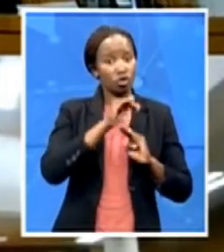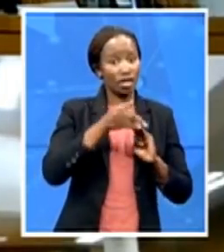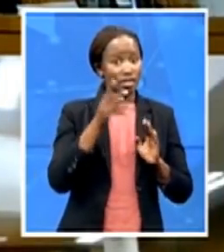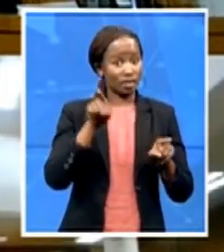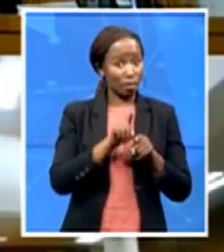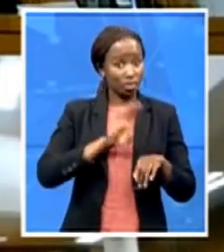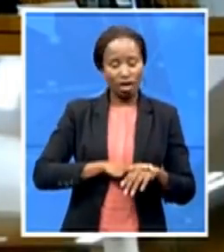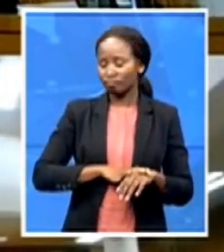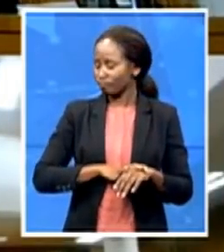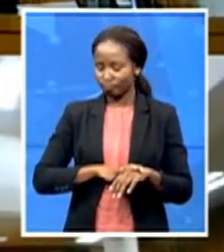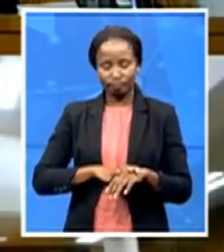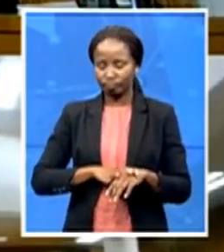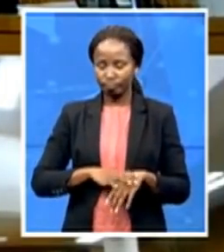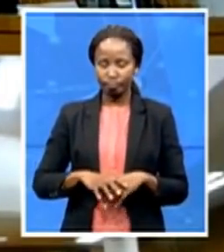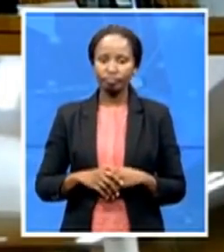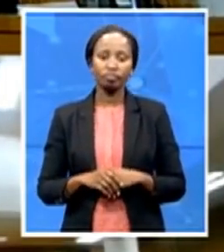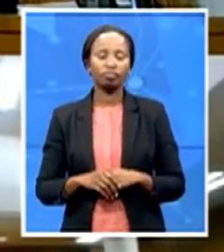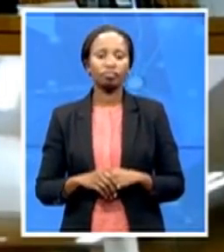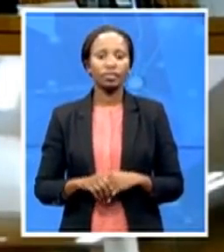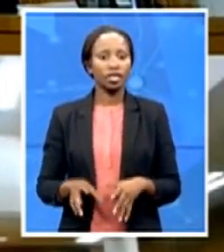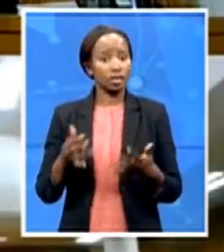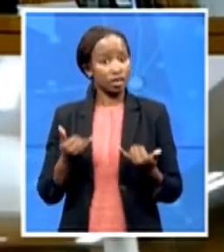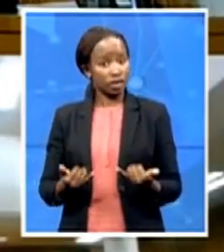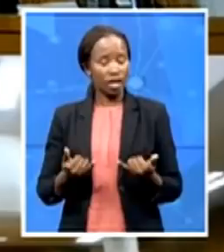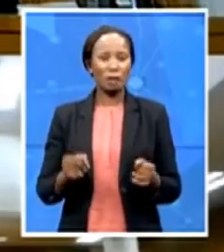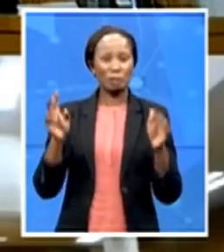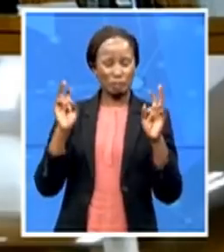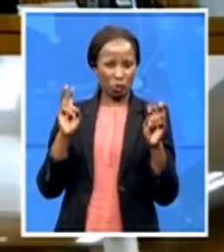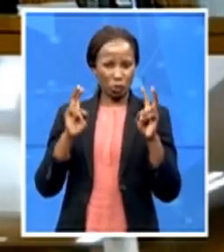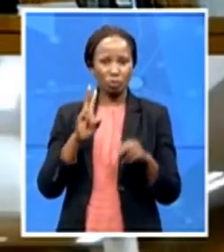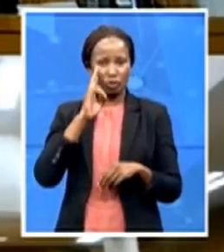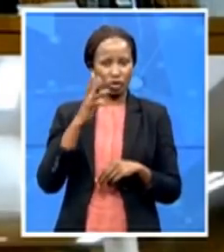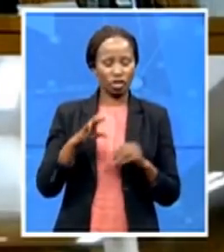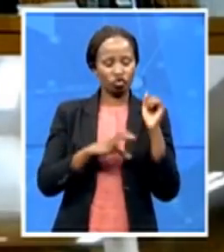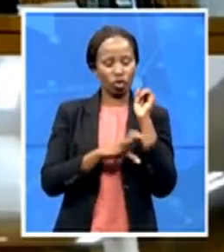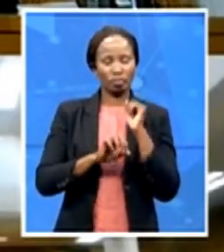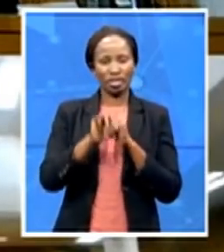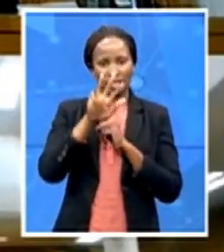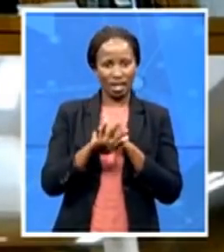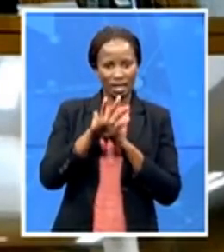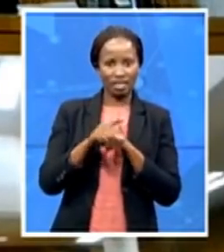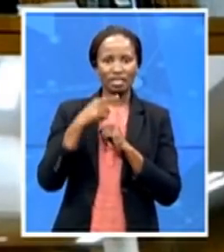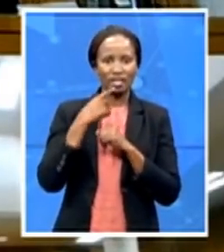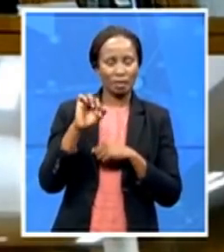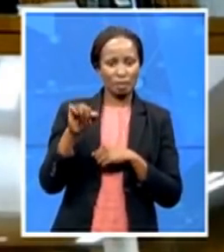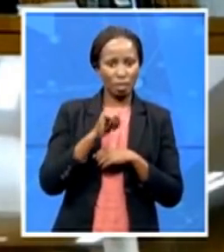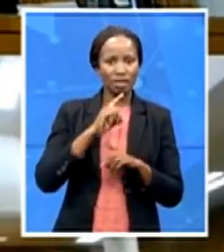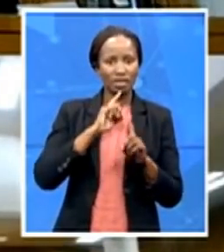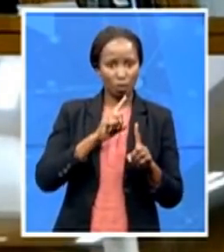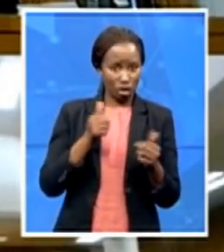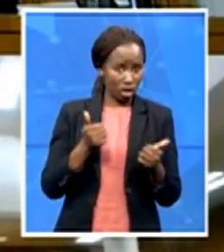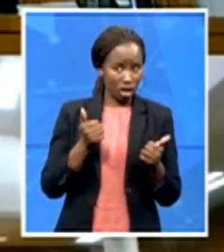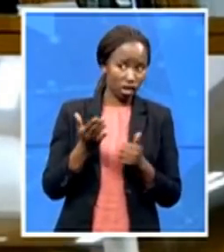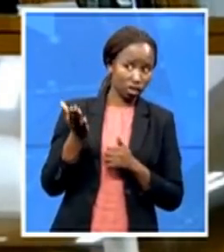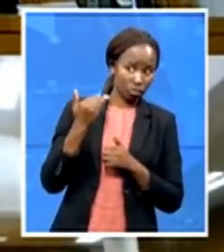Finally, on this issue, and even assuming that the Chapter 9 office bearers are employed by someone, the definitions of misconduct,